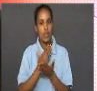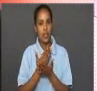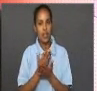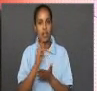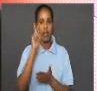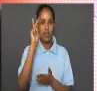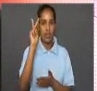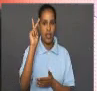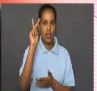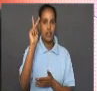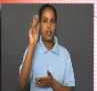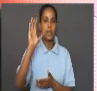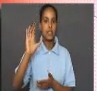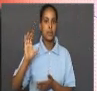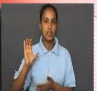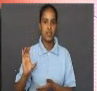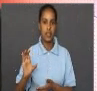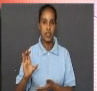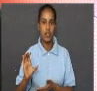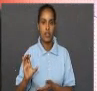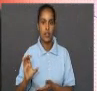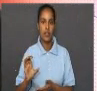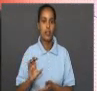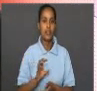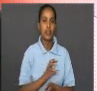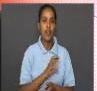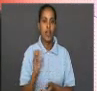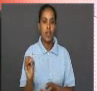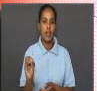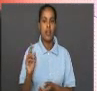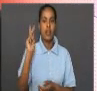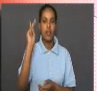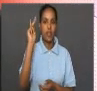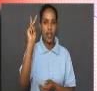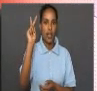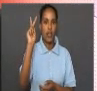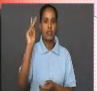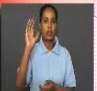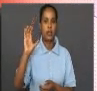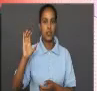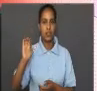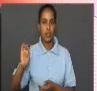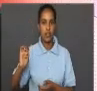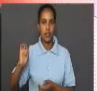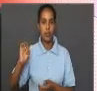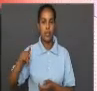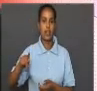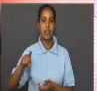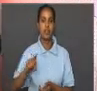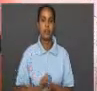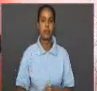between K subscript C and K subscript P.